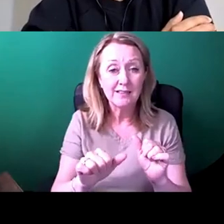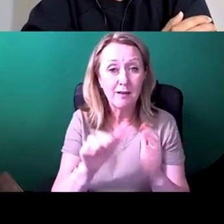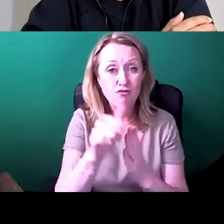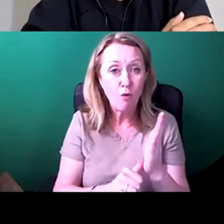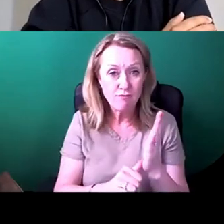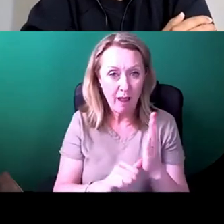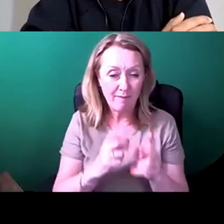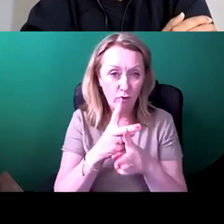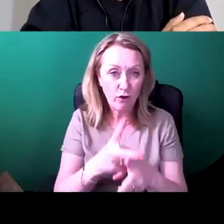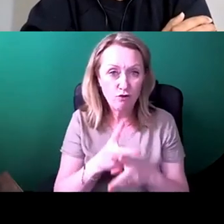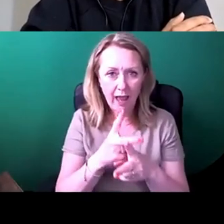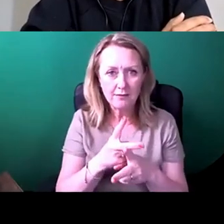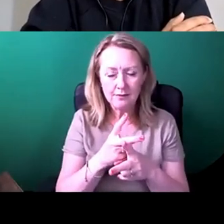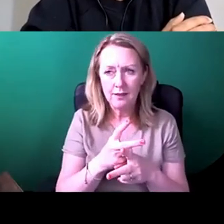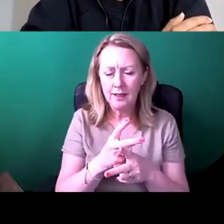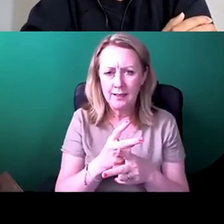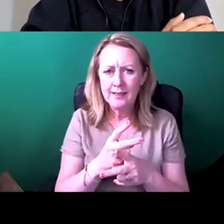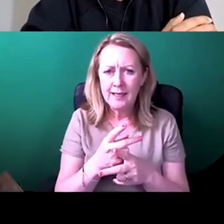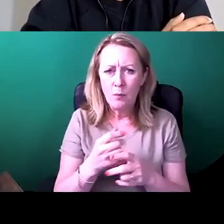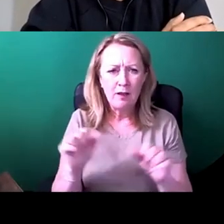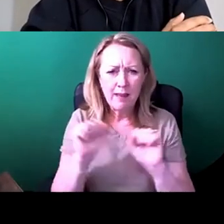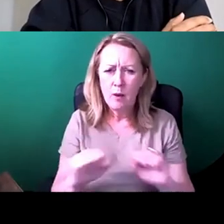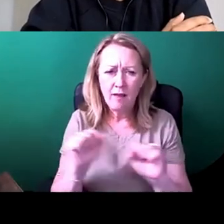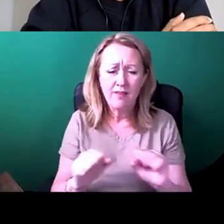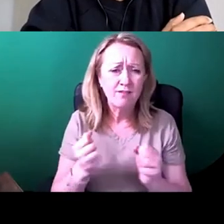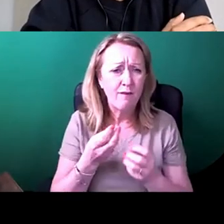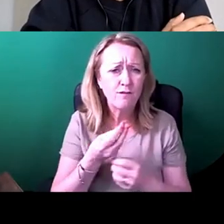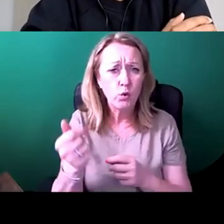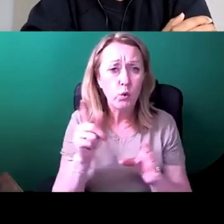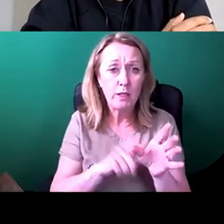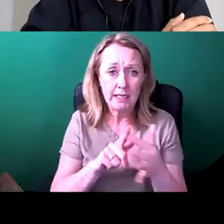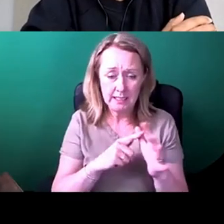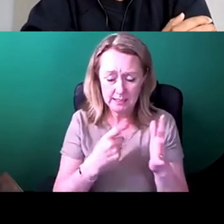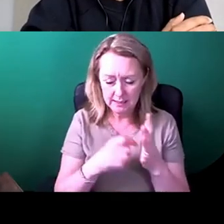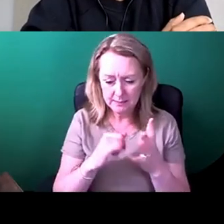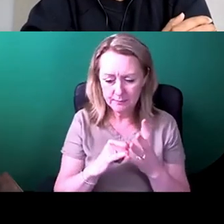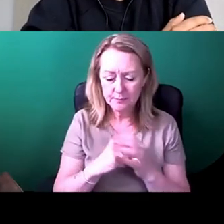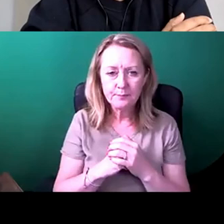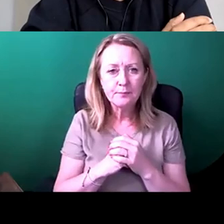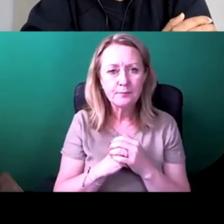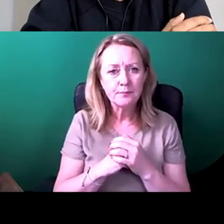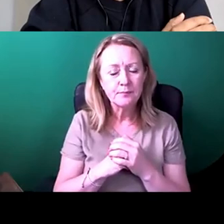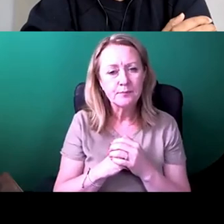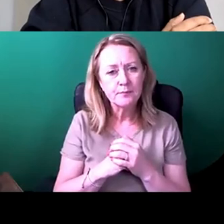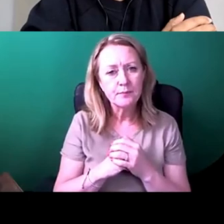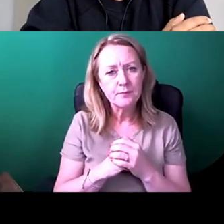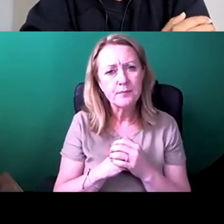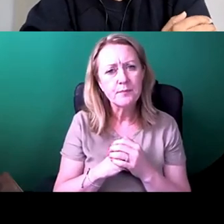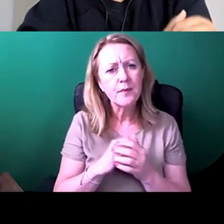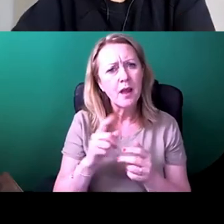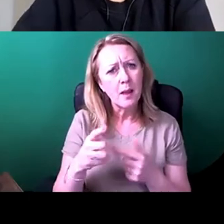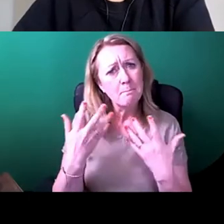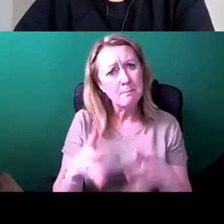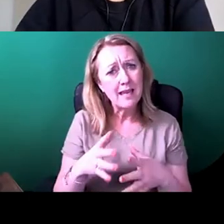something coming for quite a few years. But before I start talking more about it, we made a short